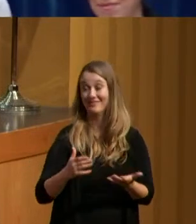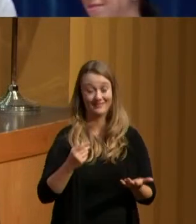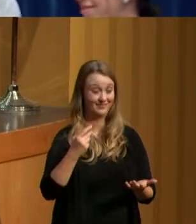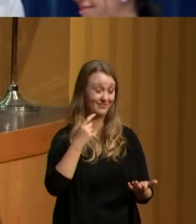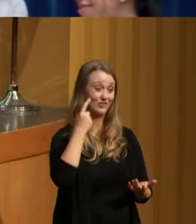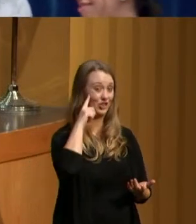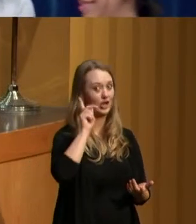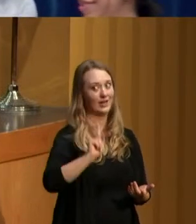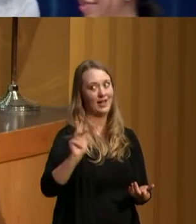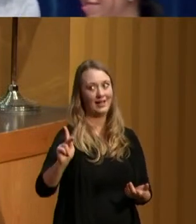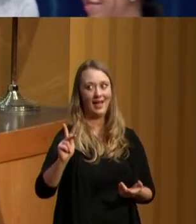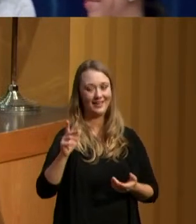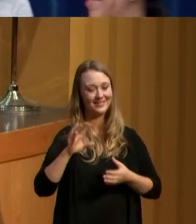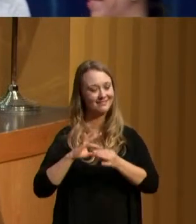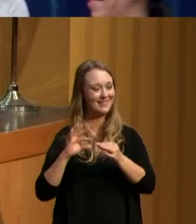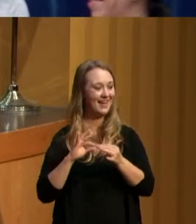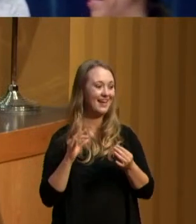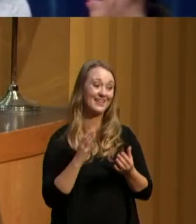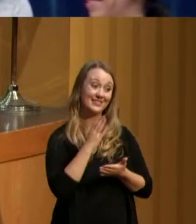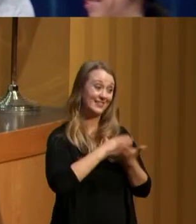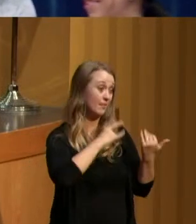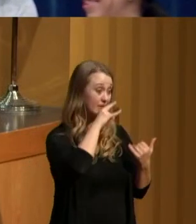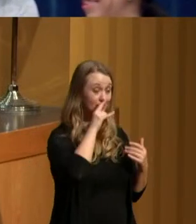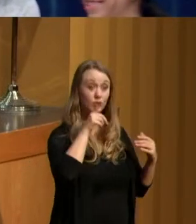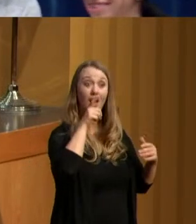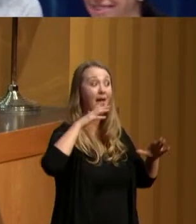say, you know what, some of the kids have not been on campus.